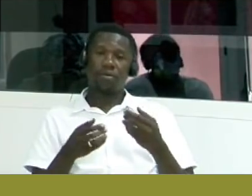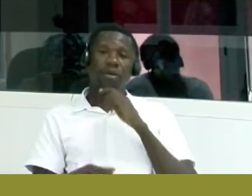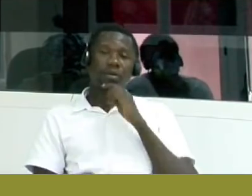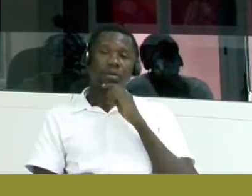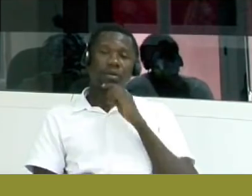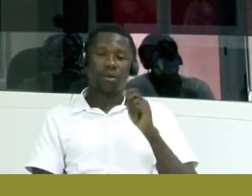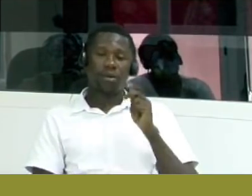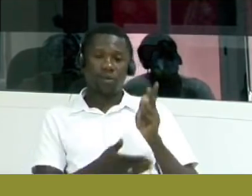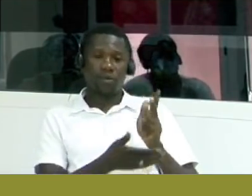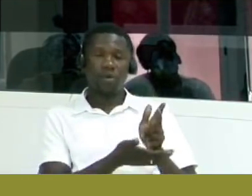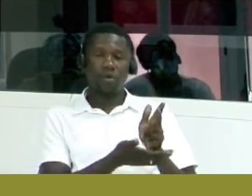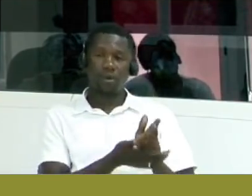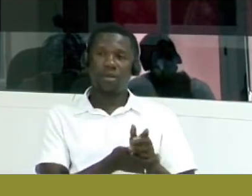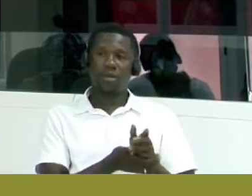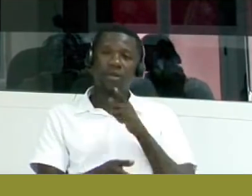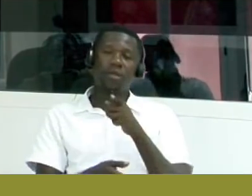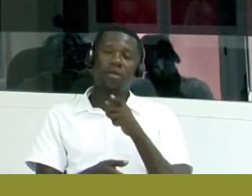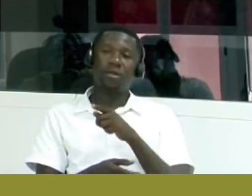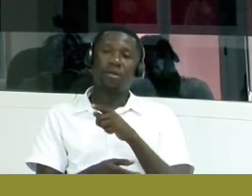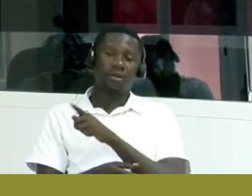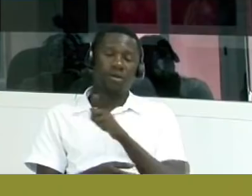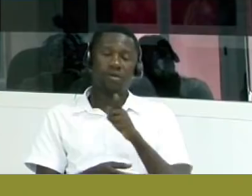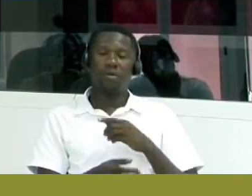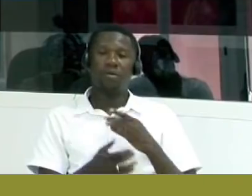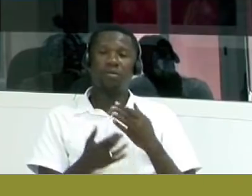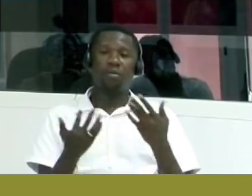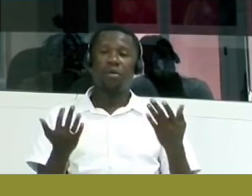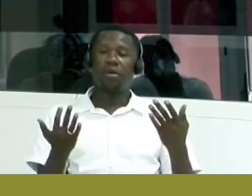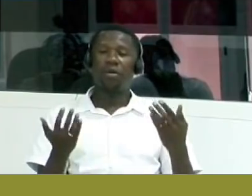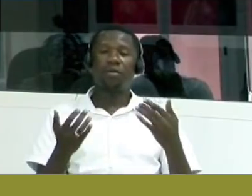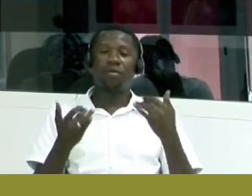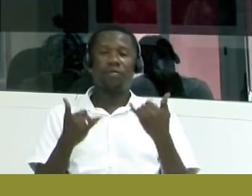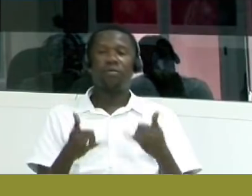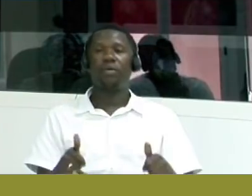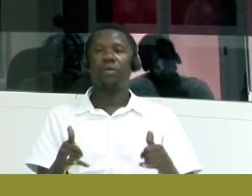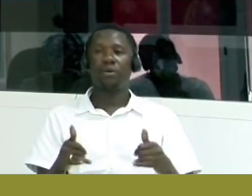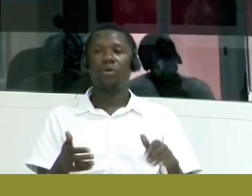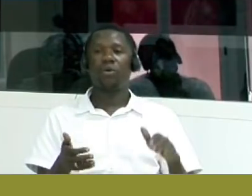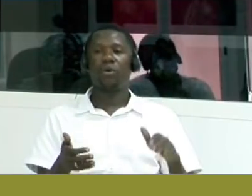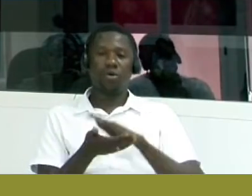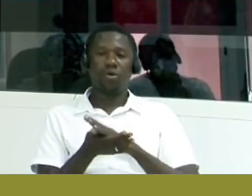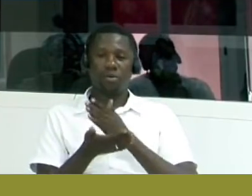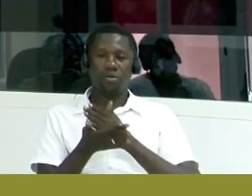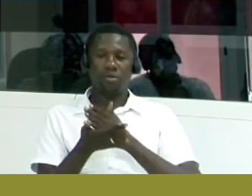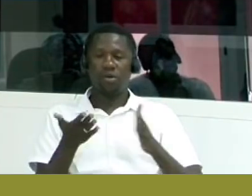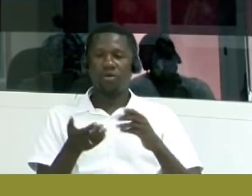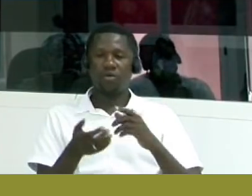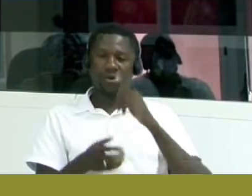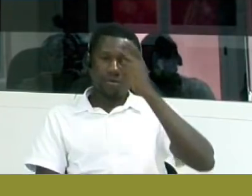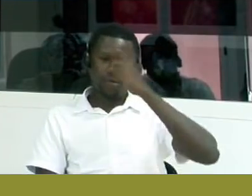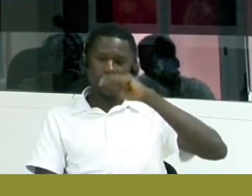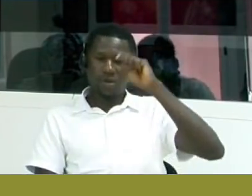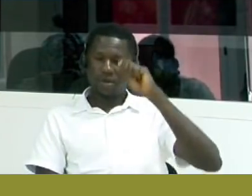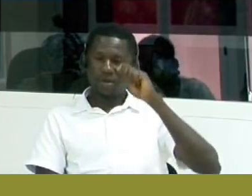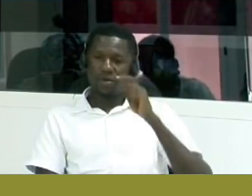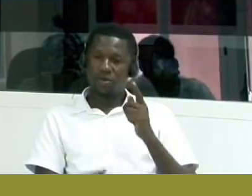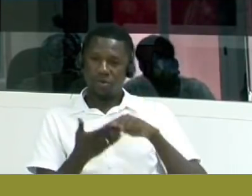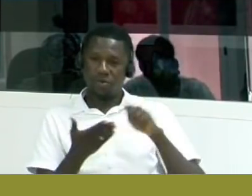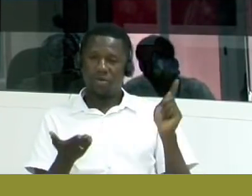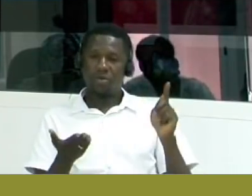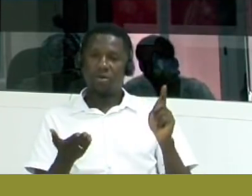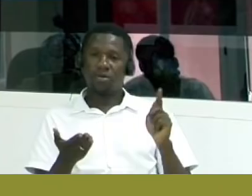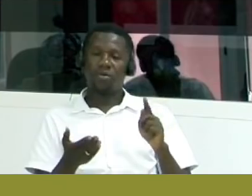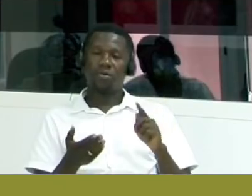Mr. Witness, that there were lots of failures on the part of the police, correct? There